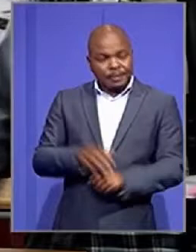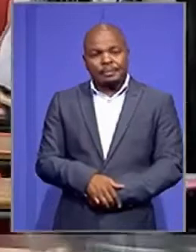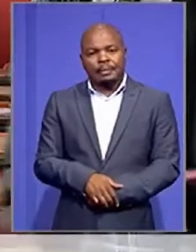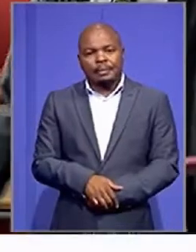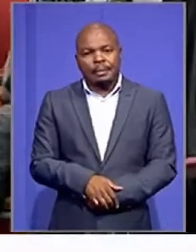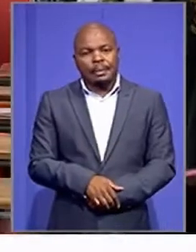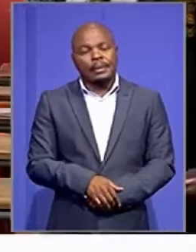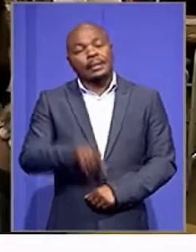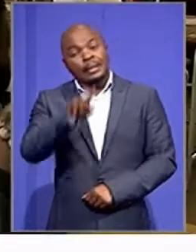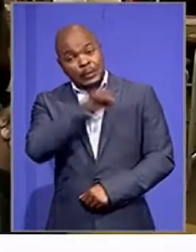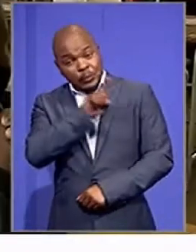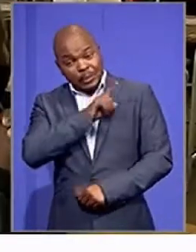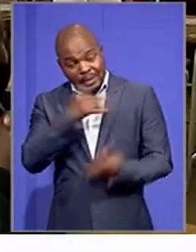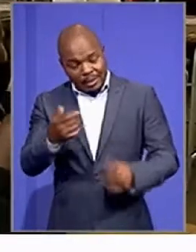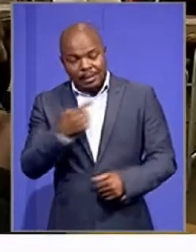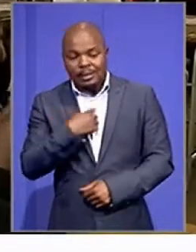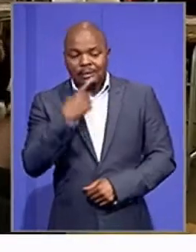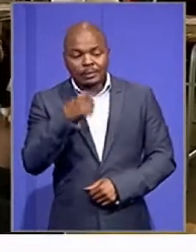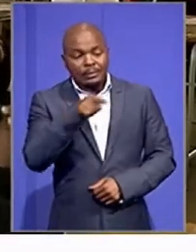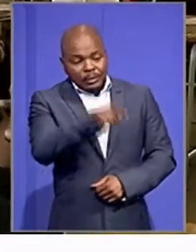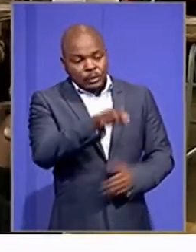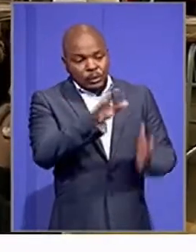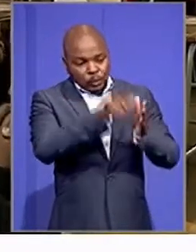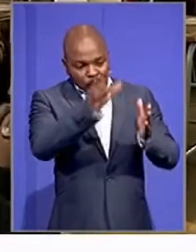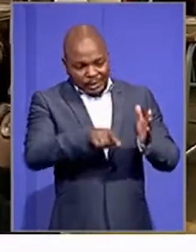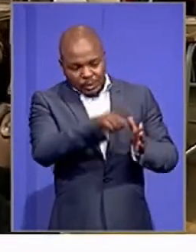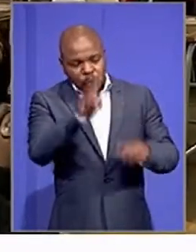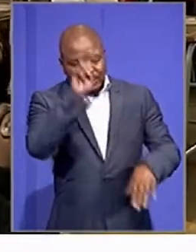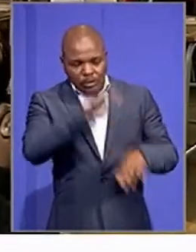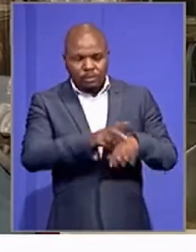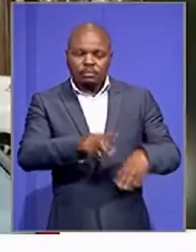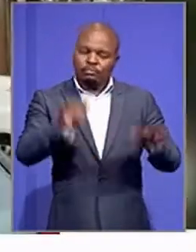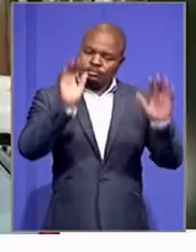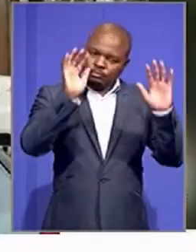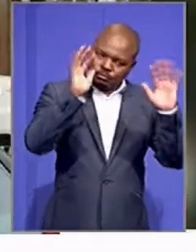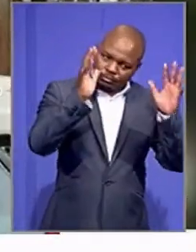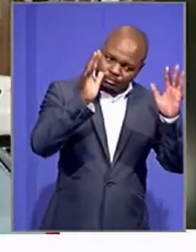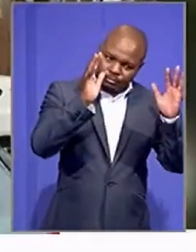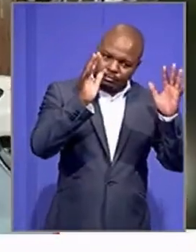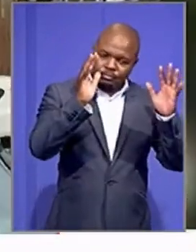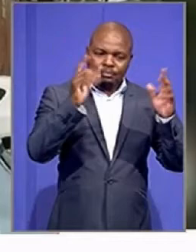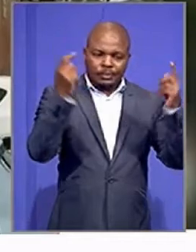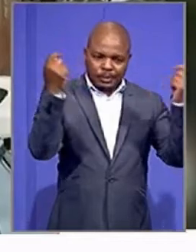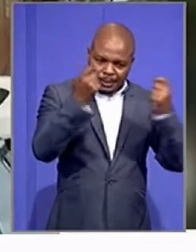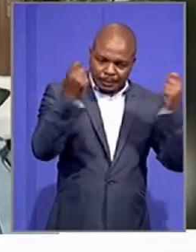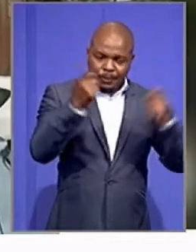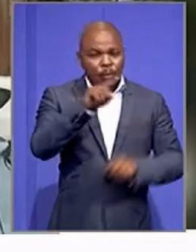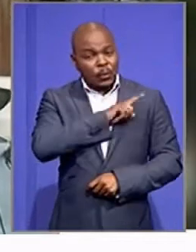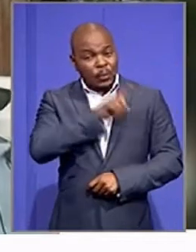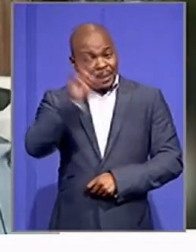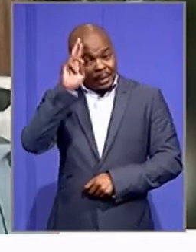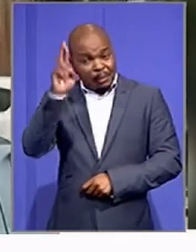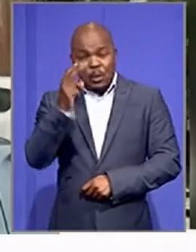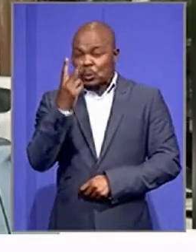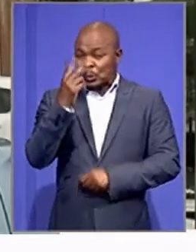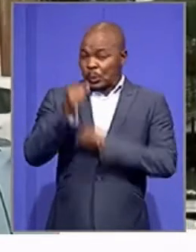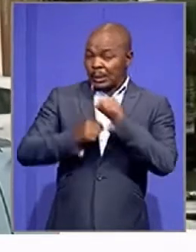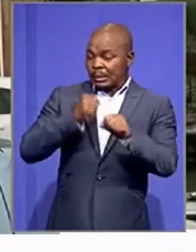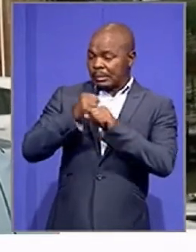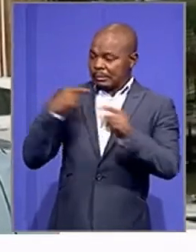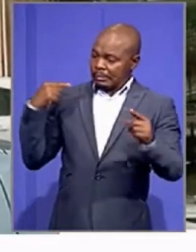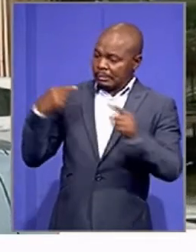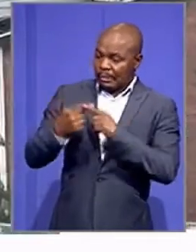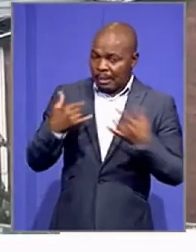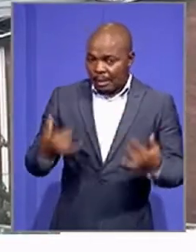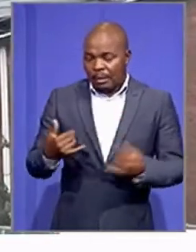That's why we are saying that this group of learners ought to be celebrated. Because like you are saying, remember, it was almost 2 years now